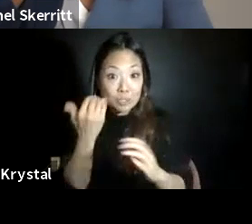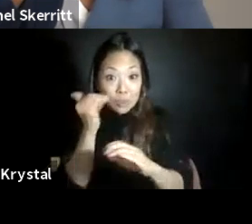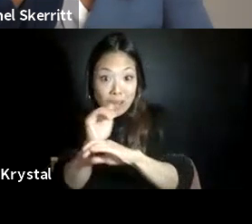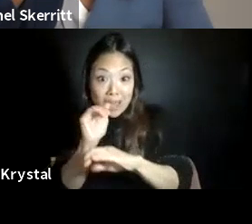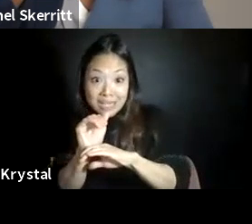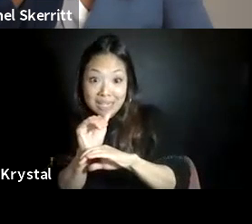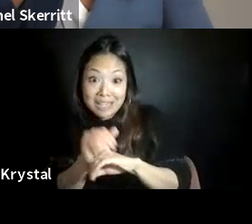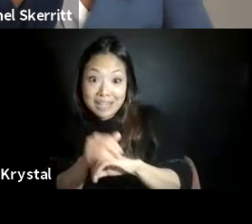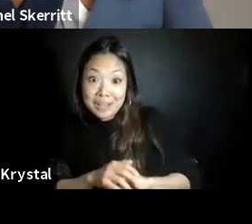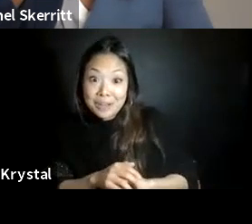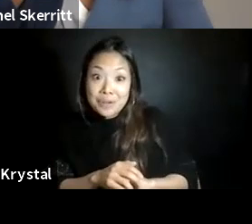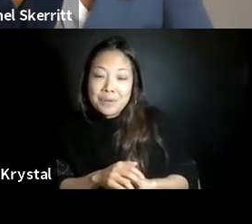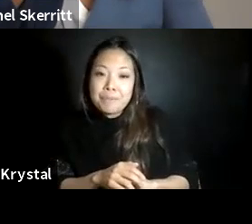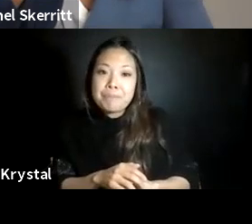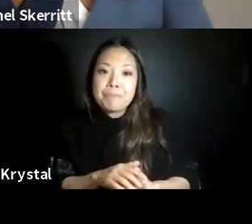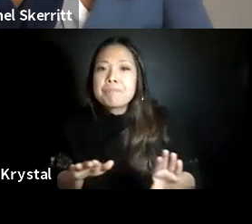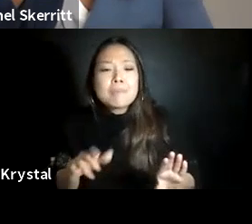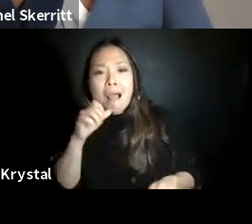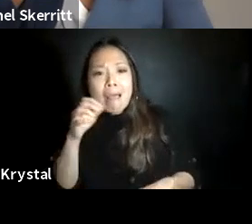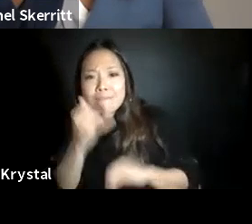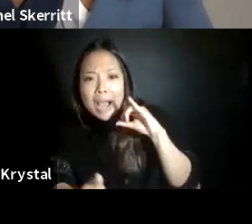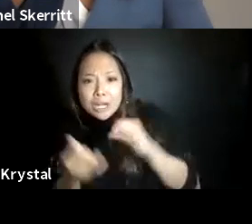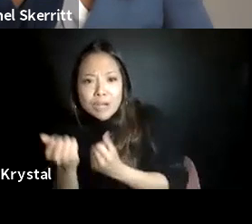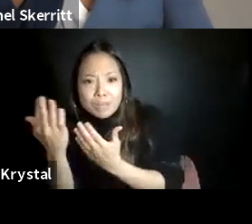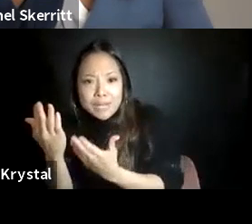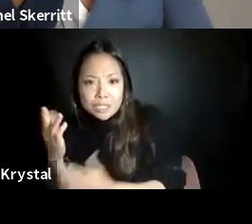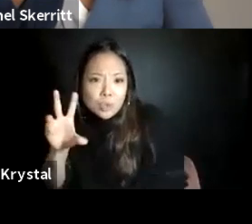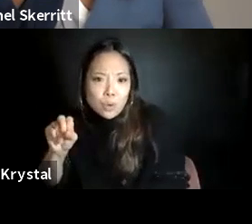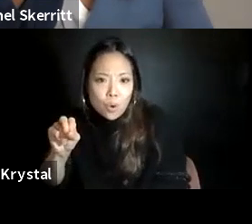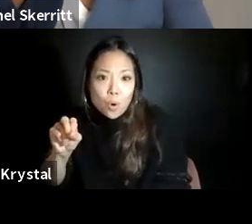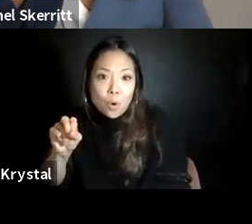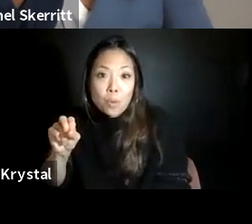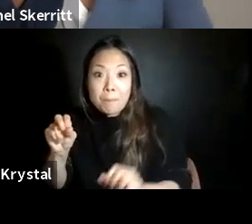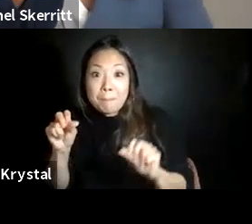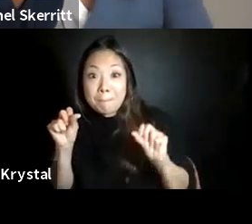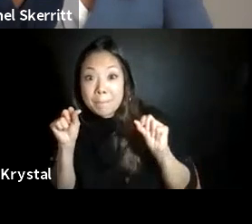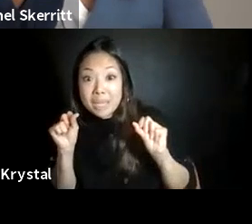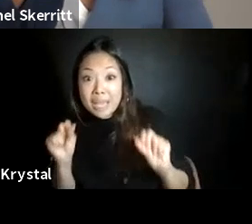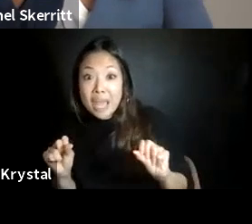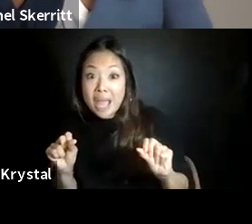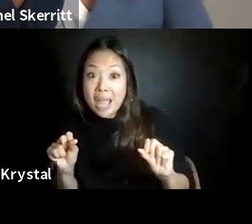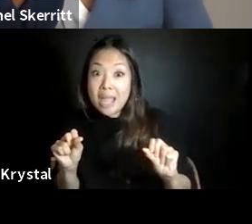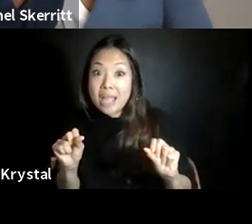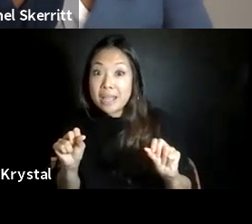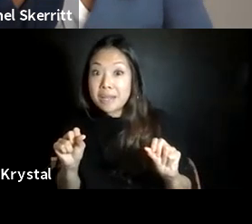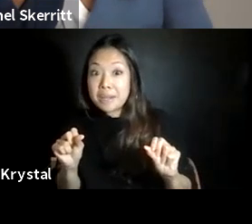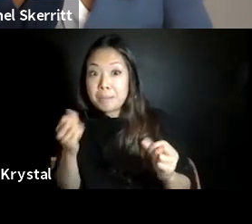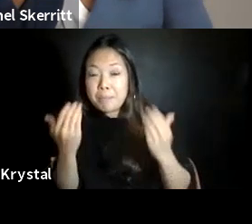Okay, this is not the final recommendation, but can we get this, can we knock 1 or 2 of these kind of out of the